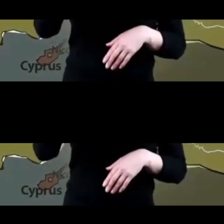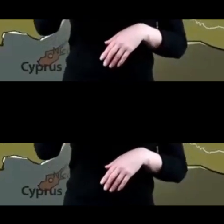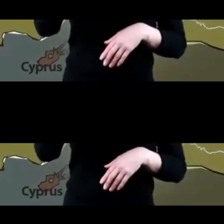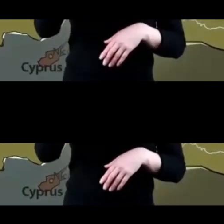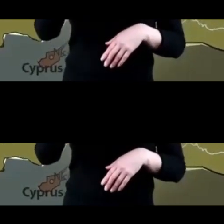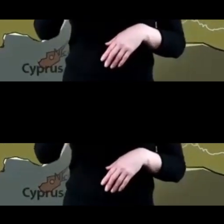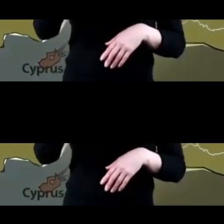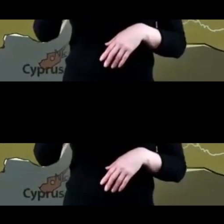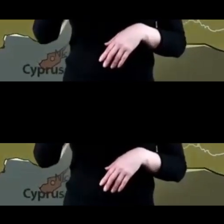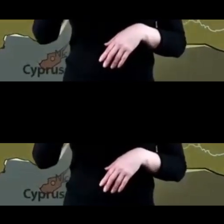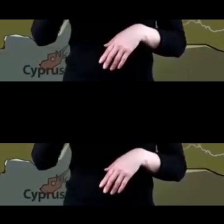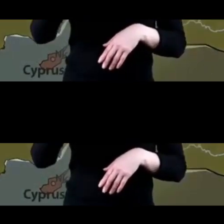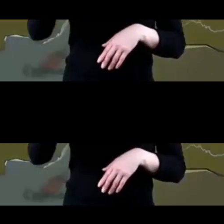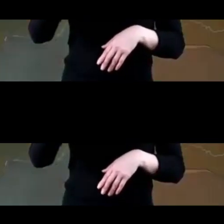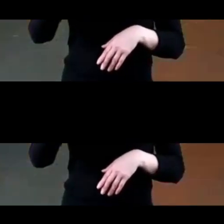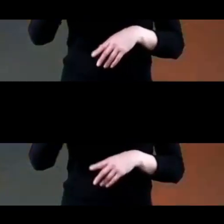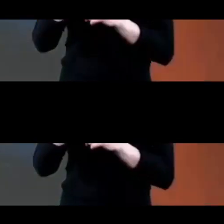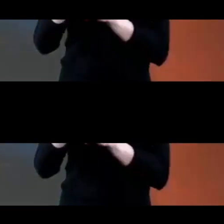the Ottoman Empire.